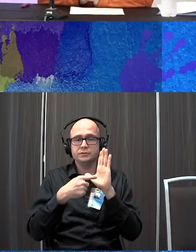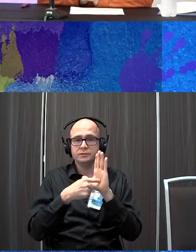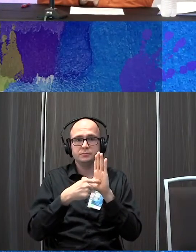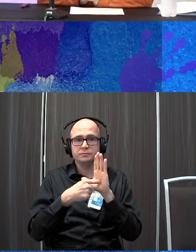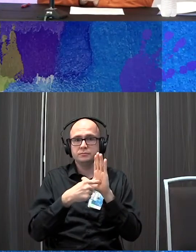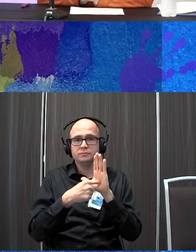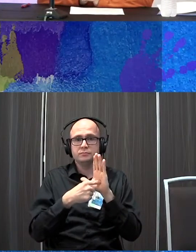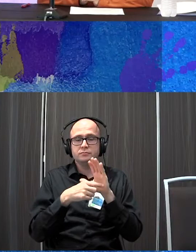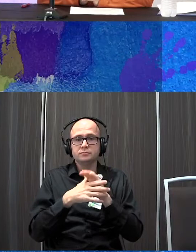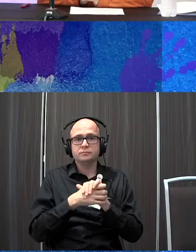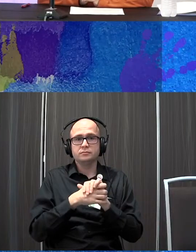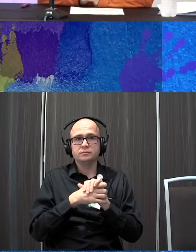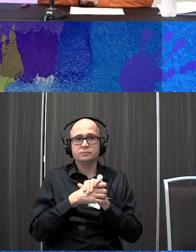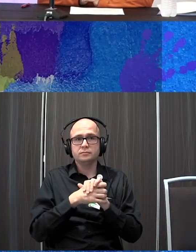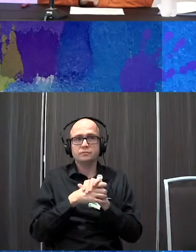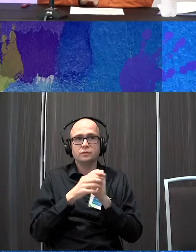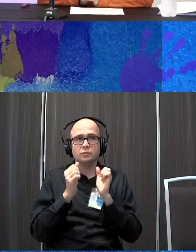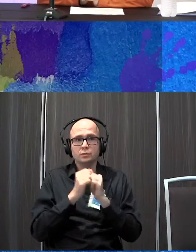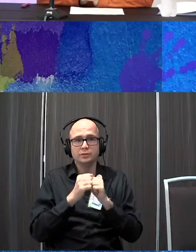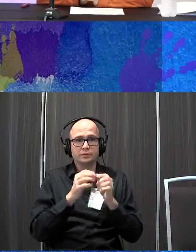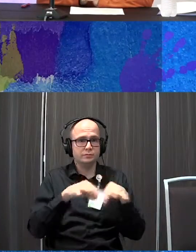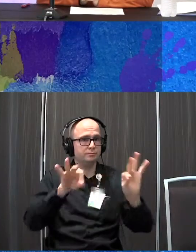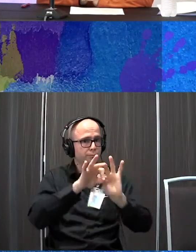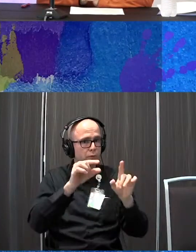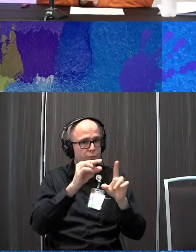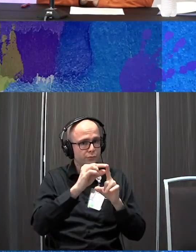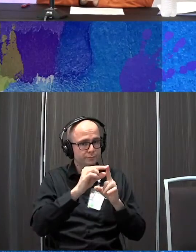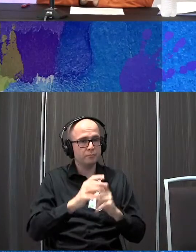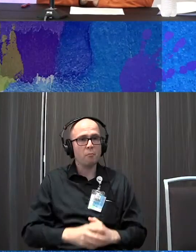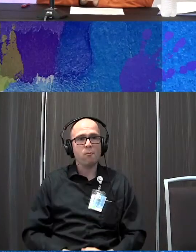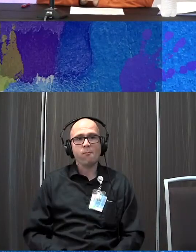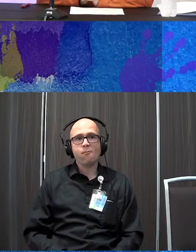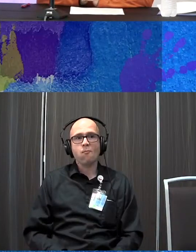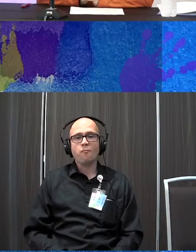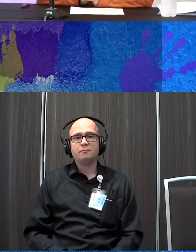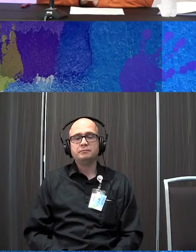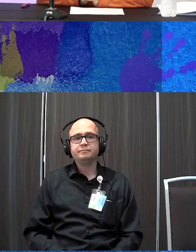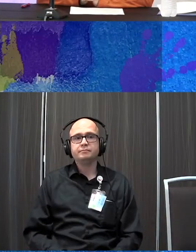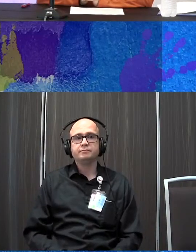to with those keywords. So, and